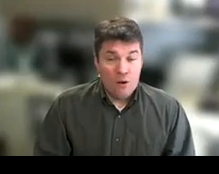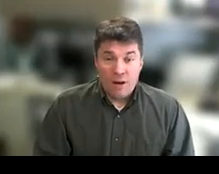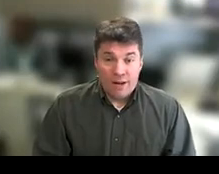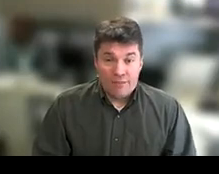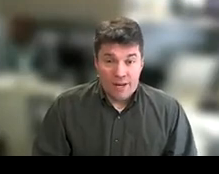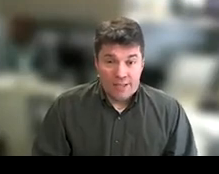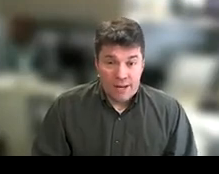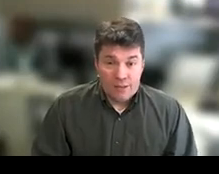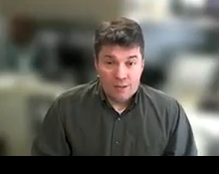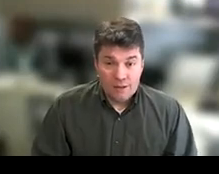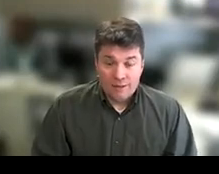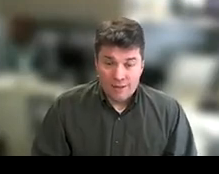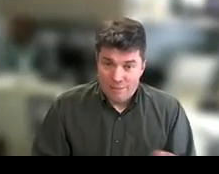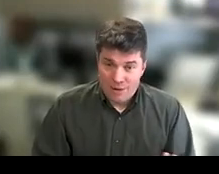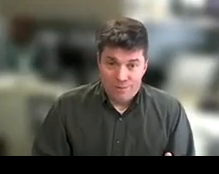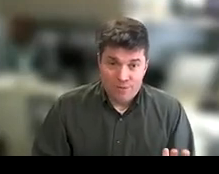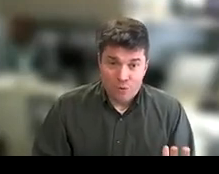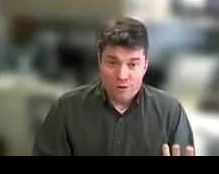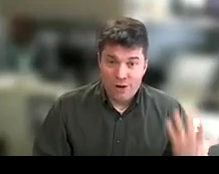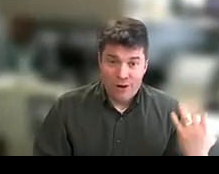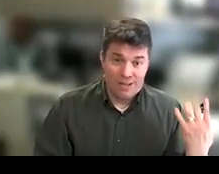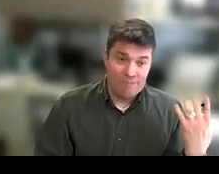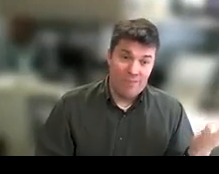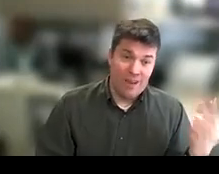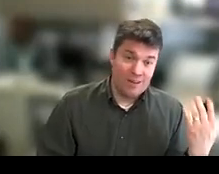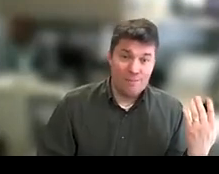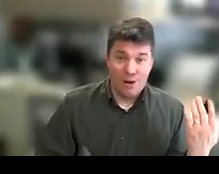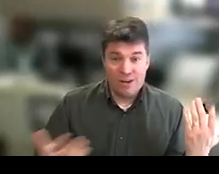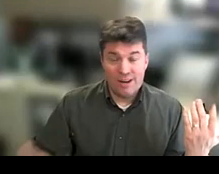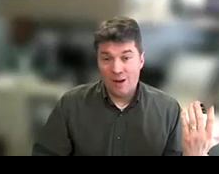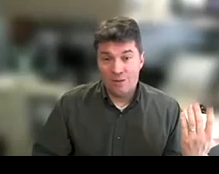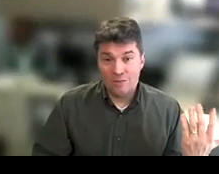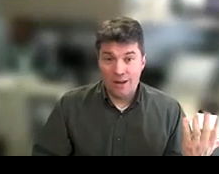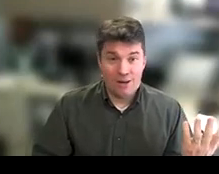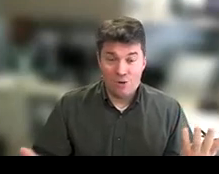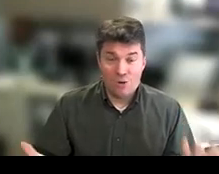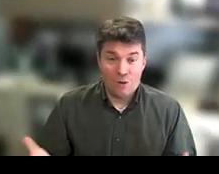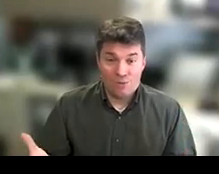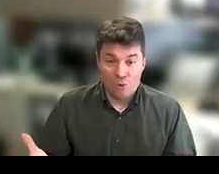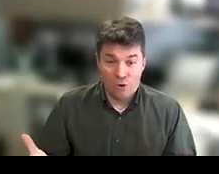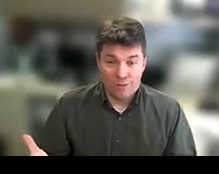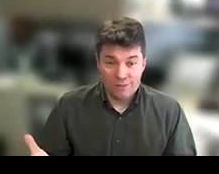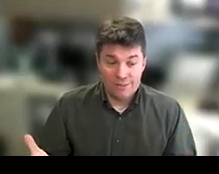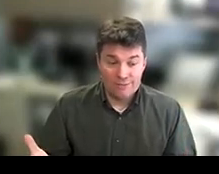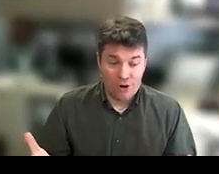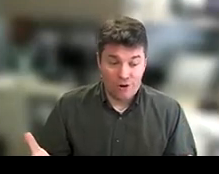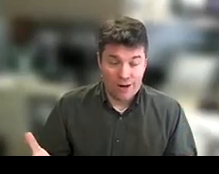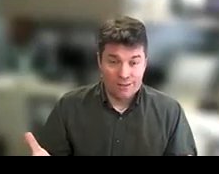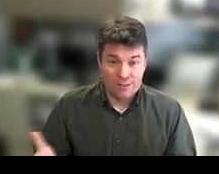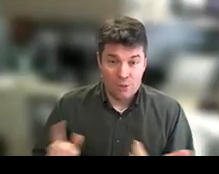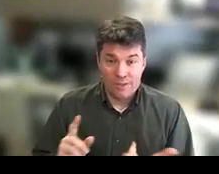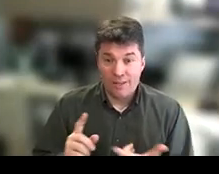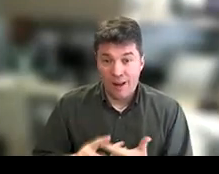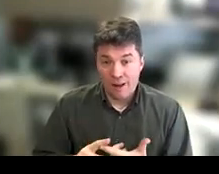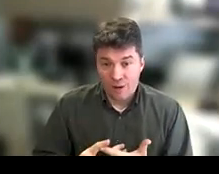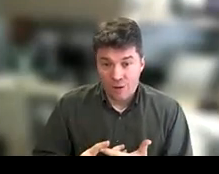themselves can do a lot of things now. As I mentioned before, hearing aids then compared to now, I can do so much more as far